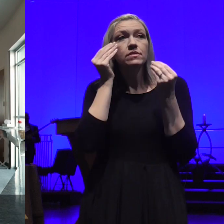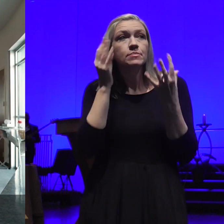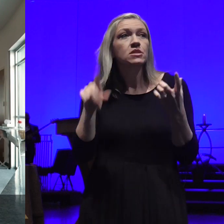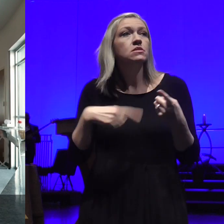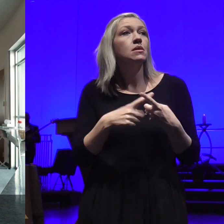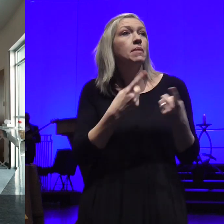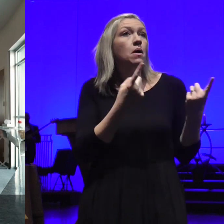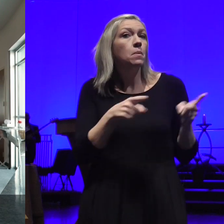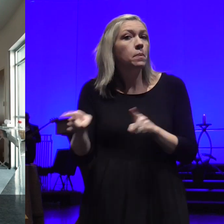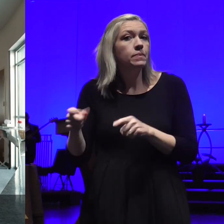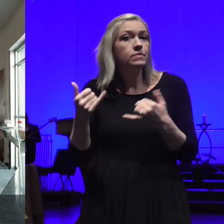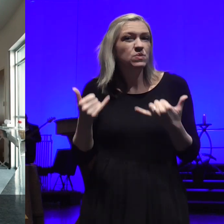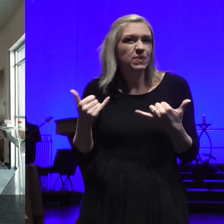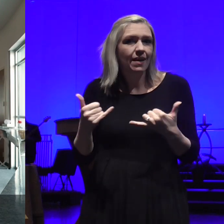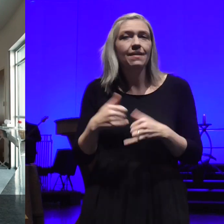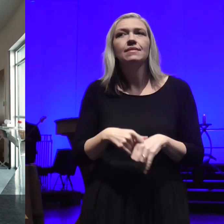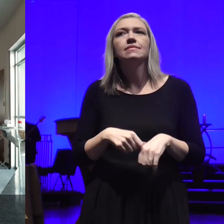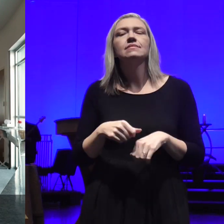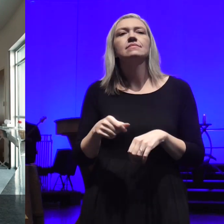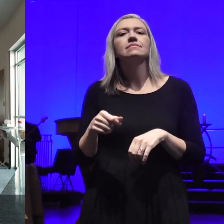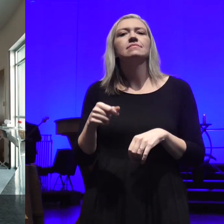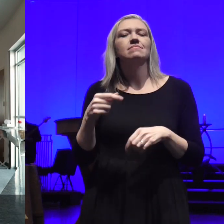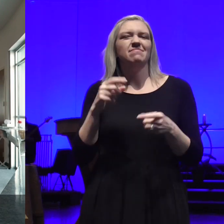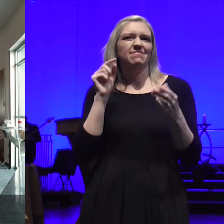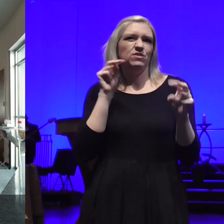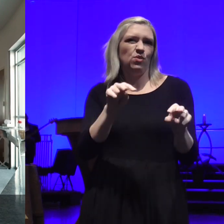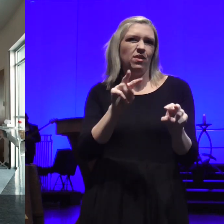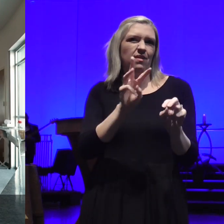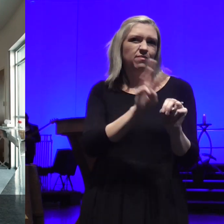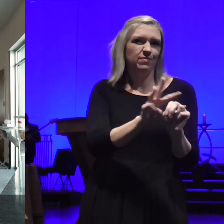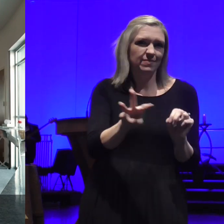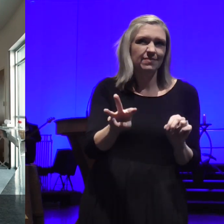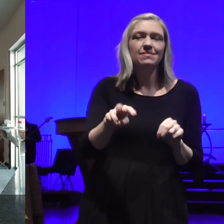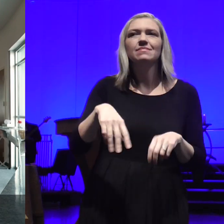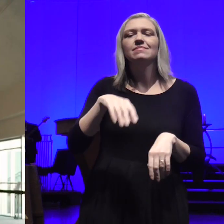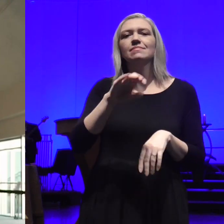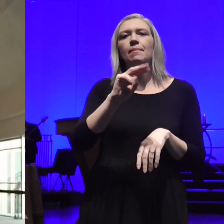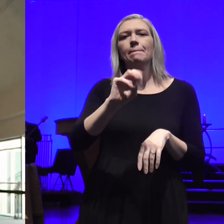anything you've heard today, stop by the Event Center or check us out on milehighchurch.org.